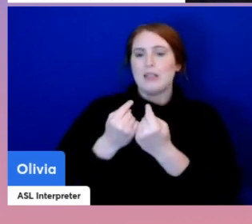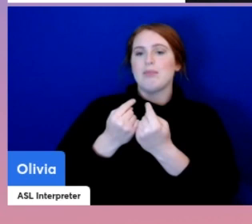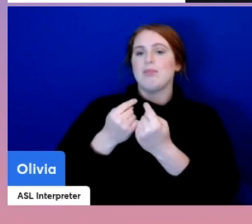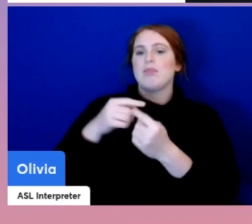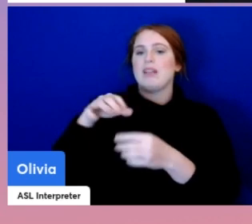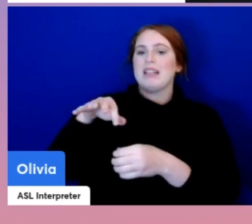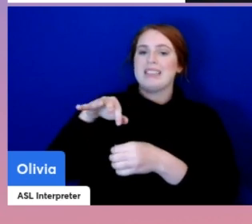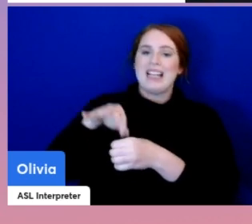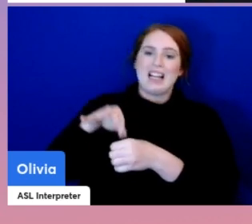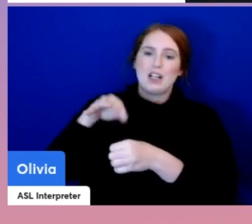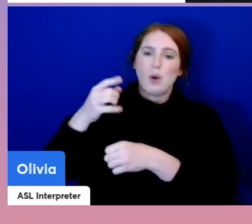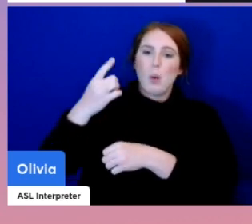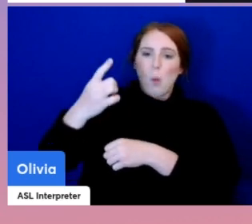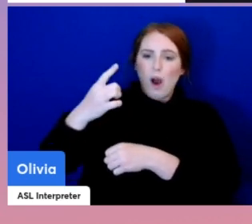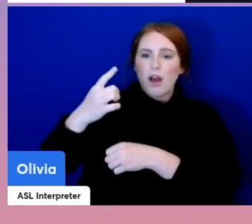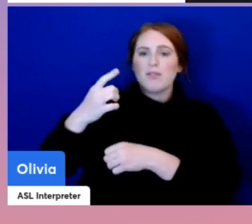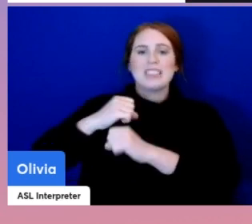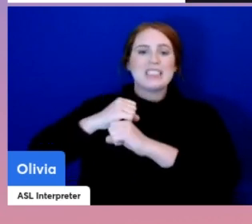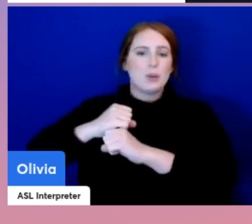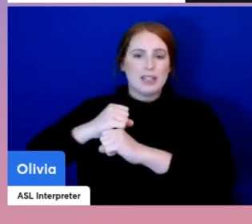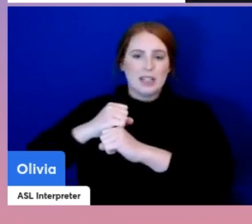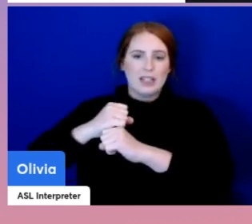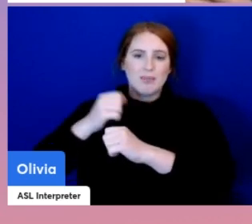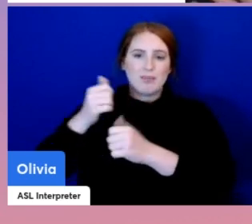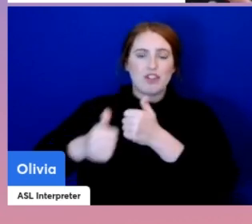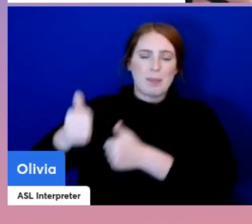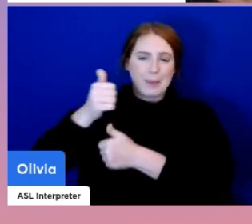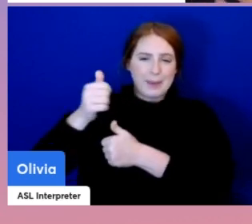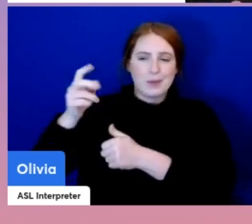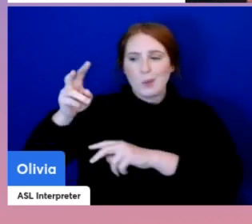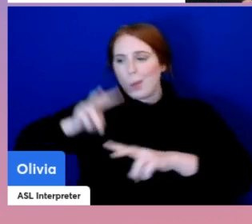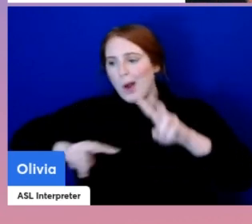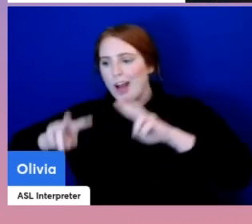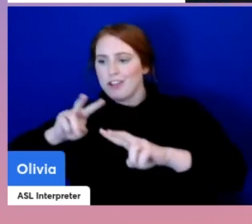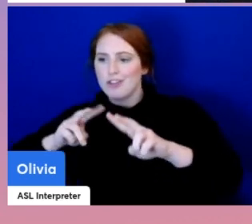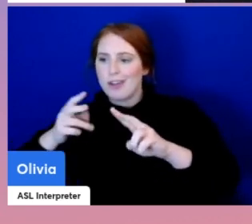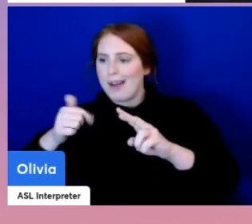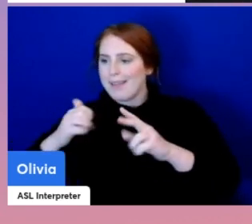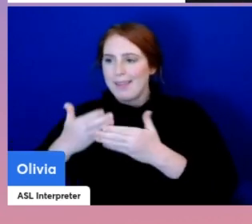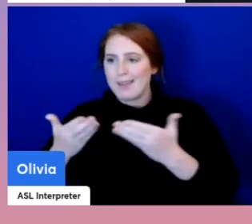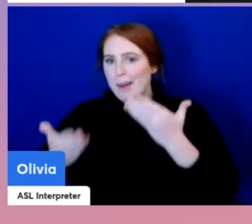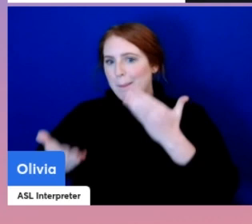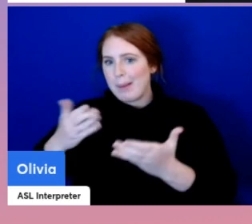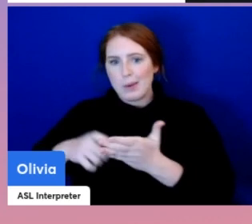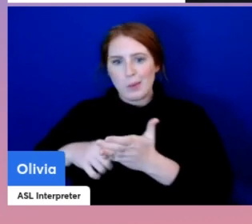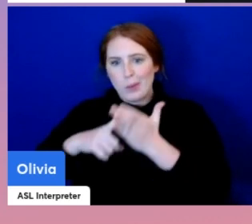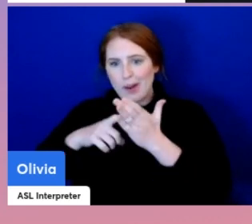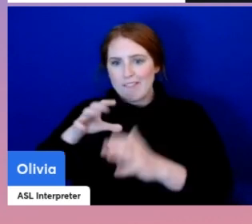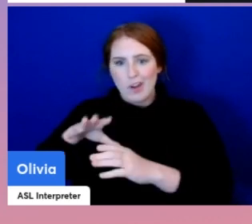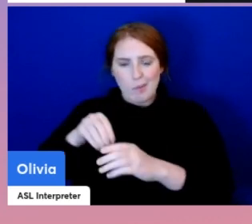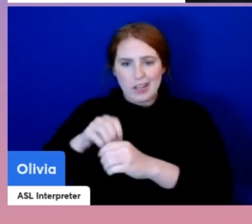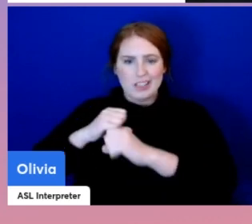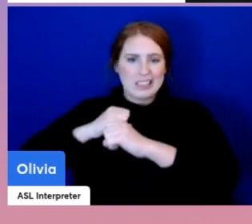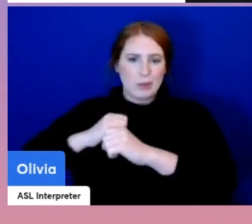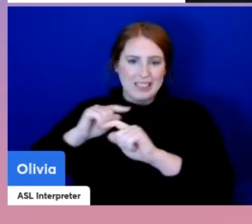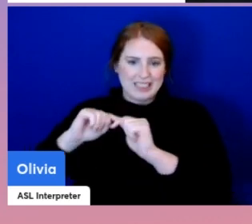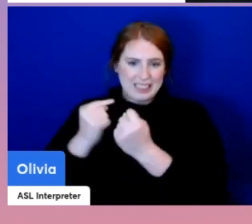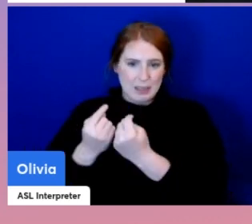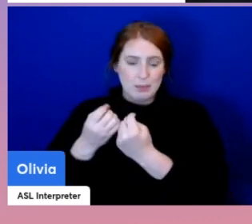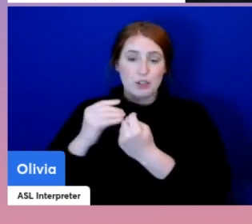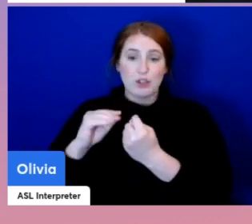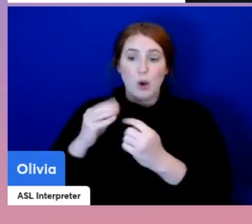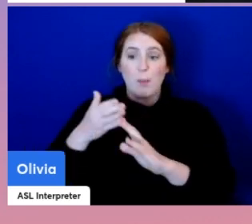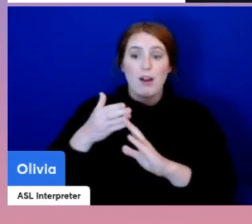ears out for any features or work that might require the involvement of the security team. So we've shifted from a model where security is